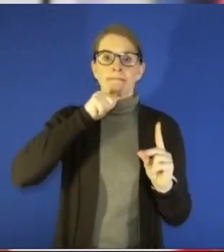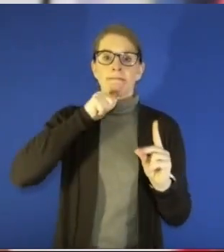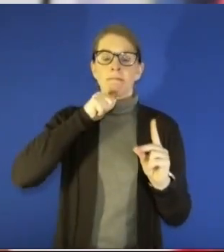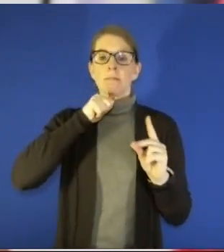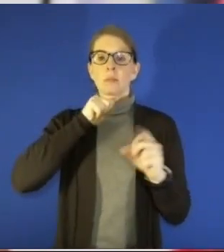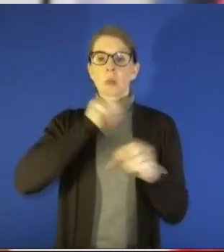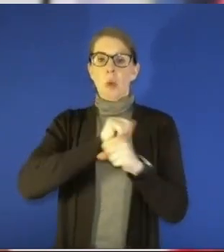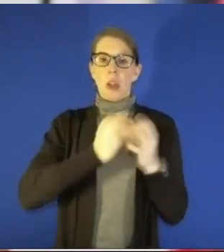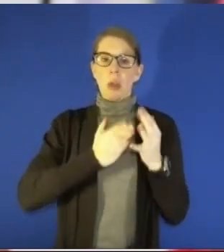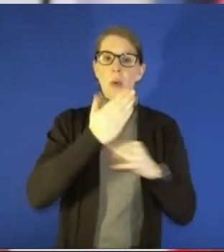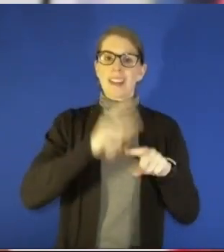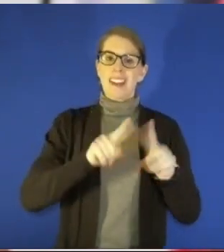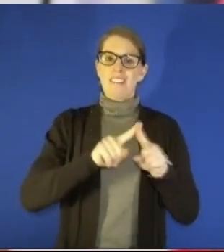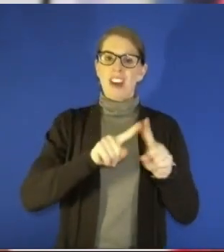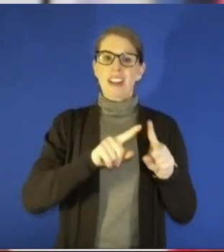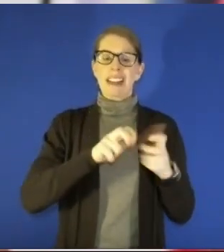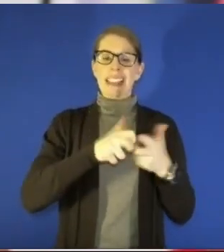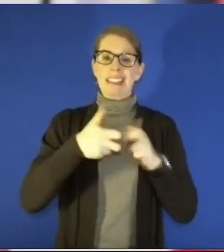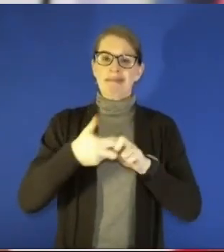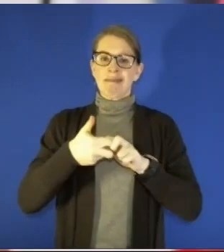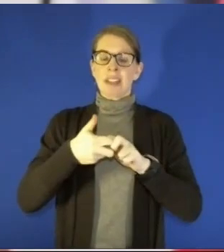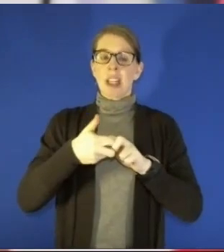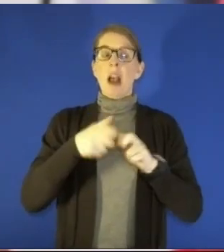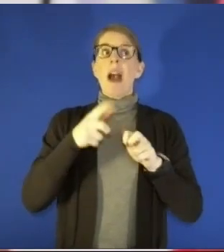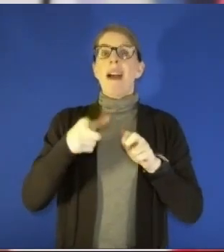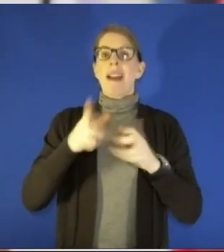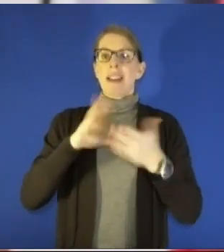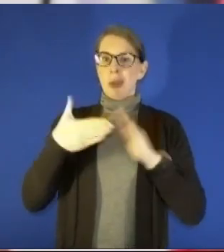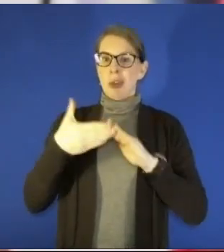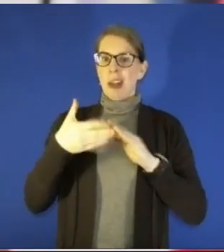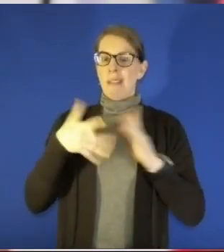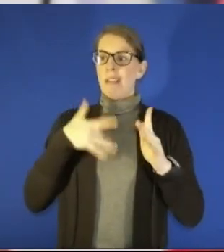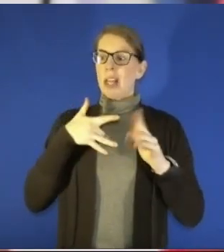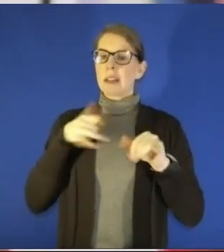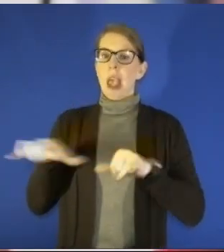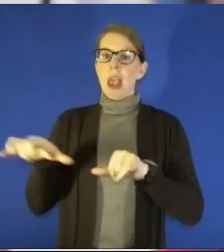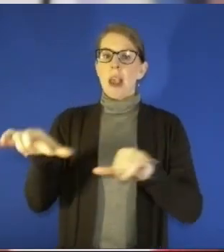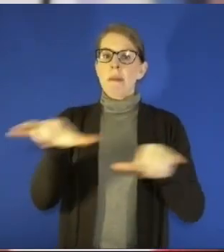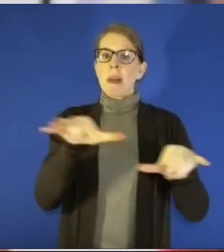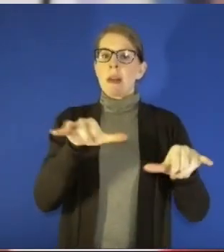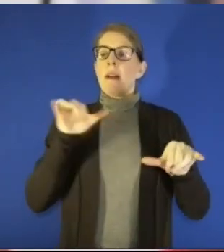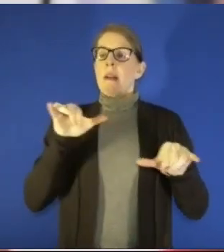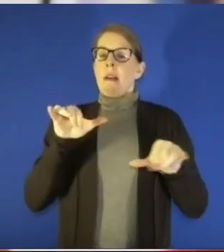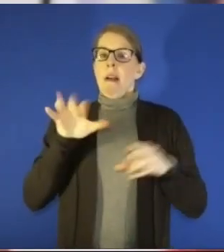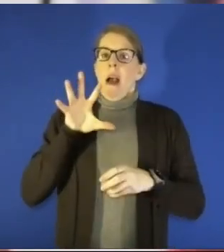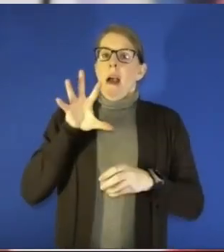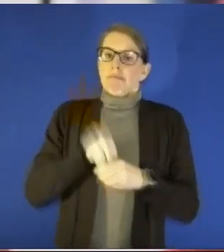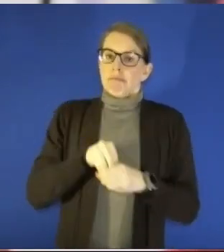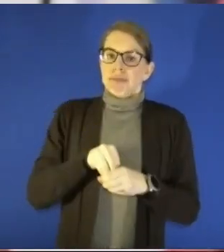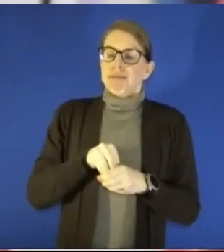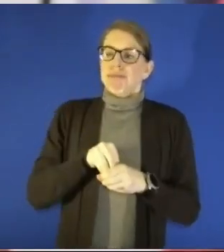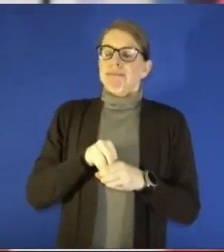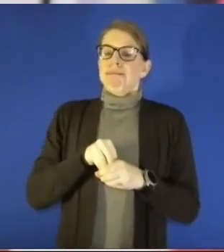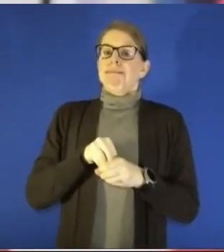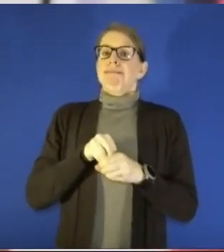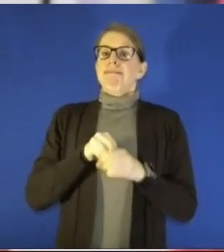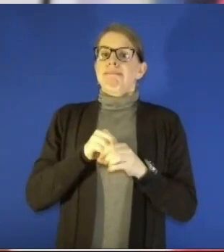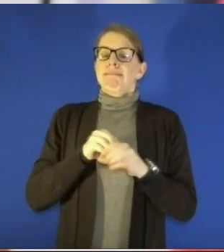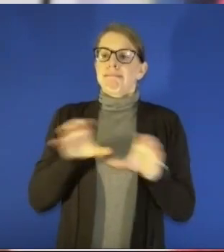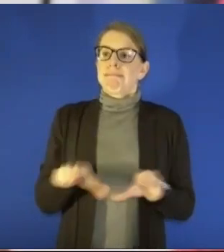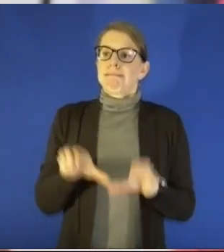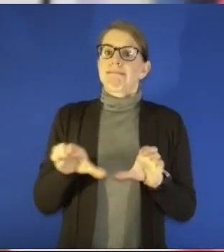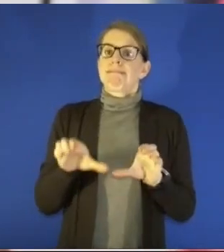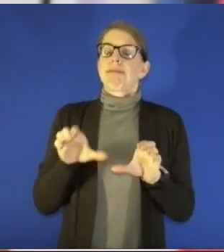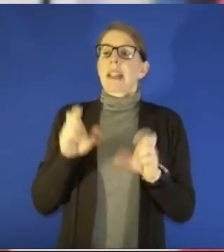different issues have a community that they can be a part of, feel inclusive, and just kind of go through the